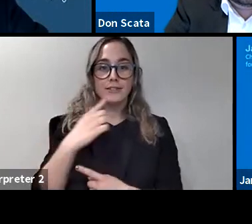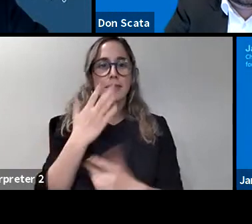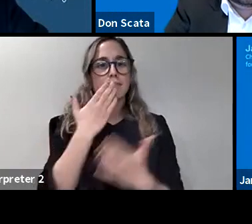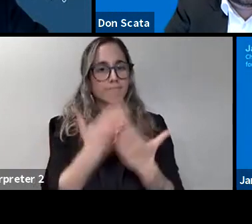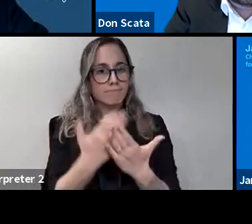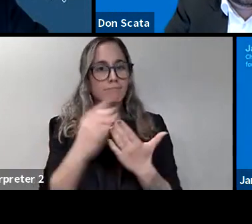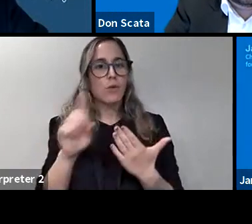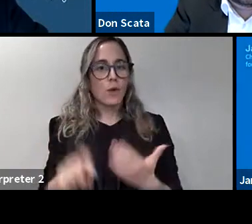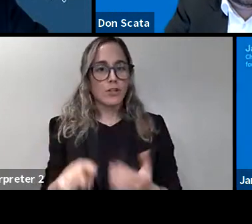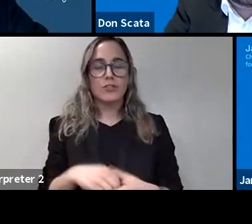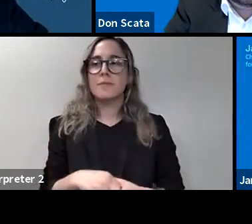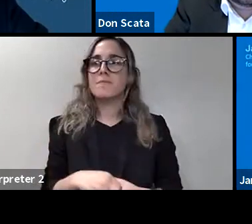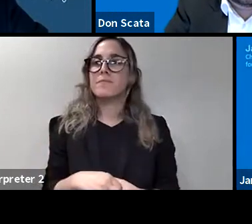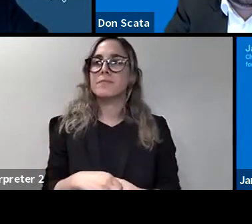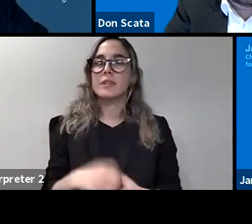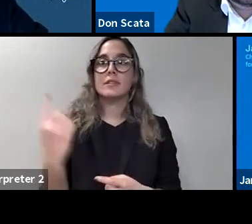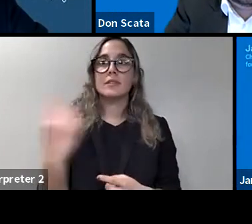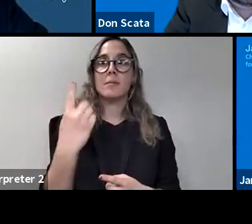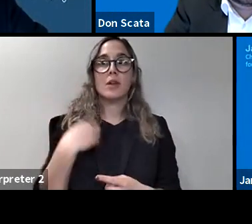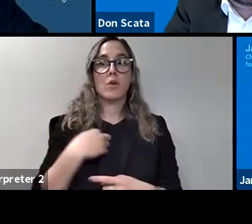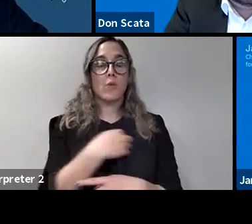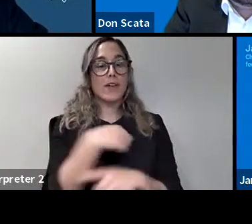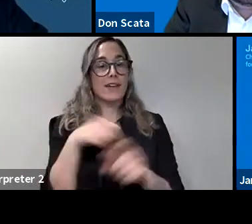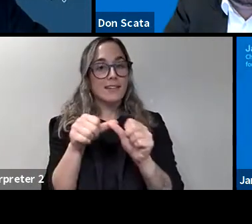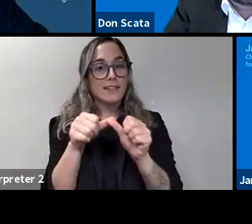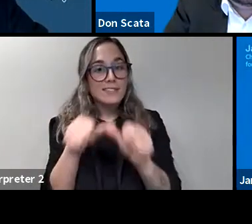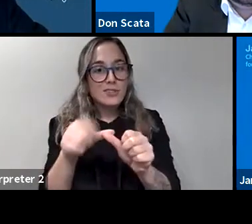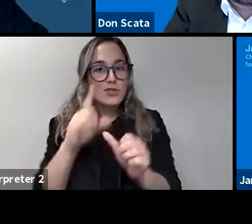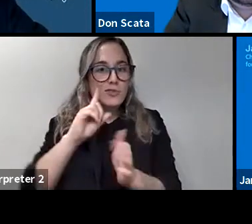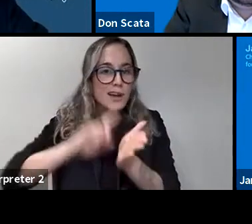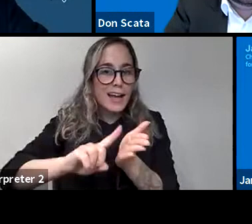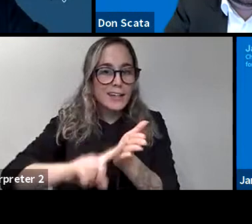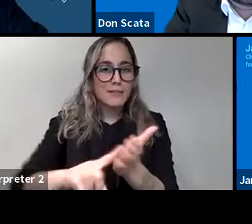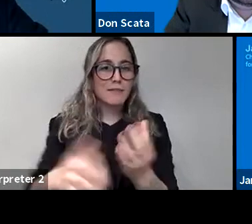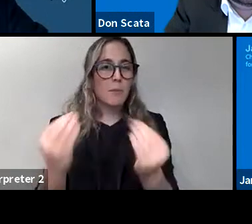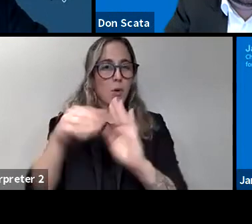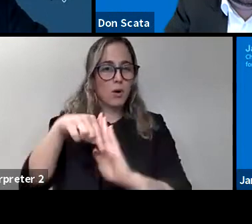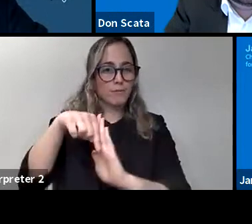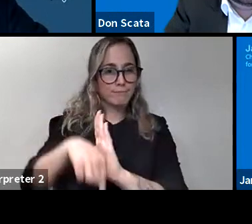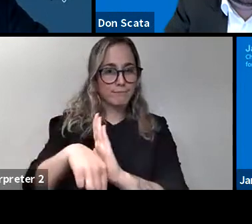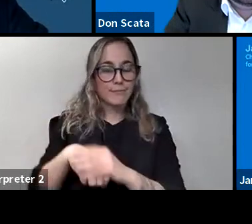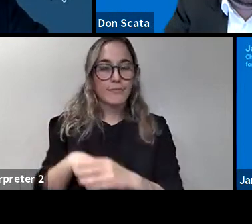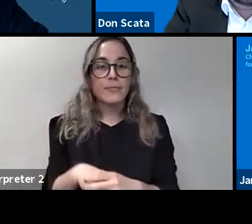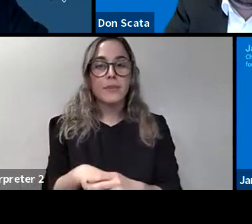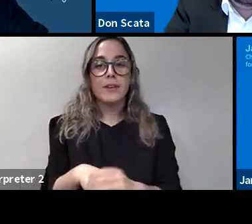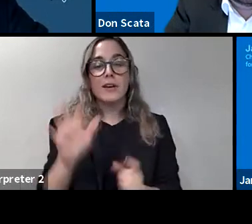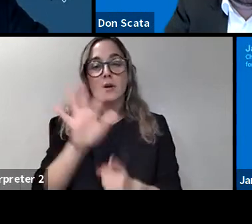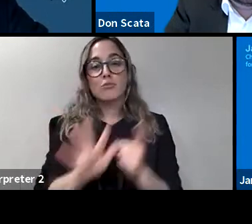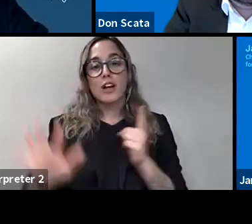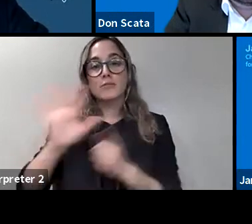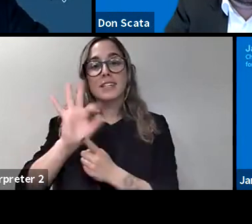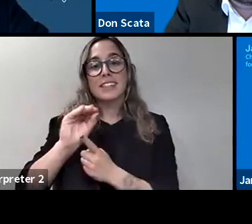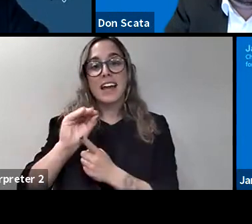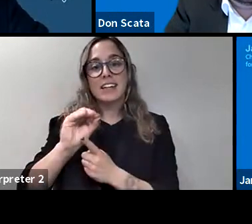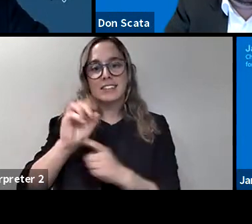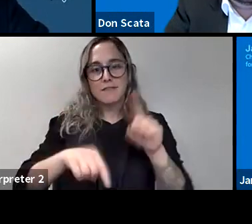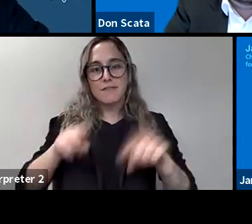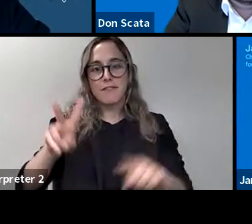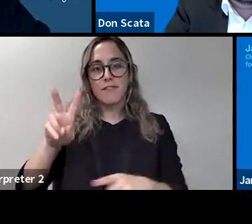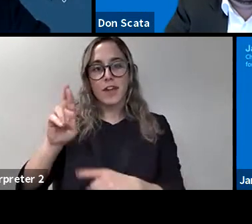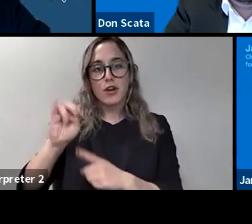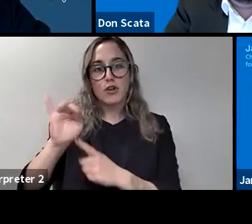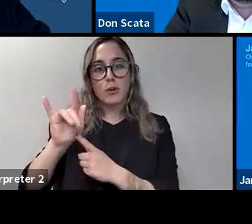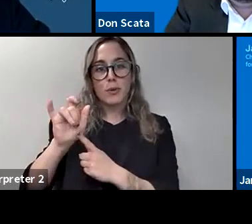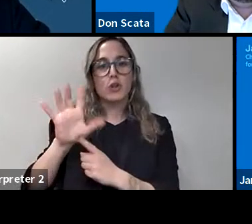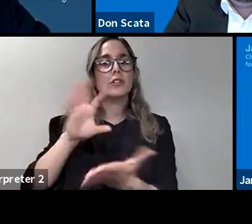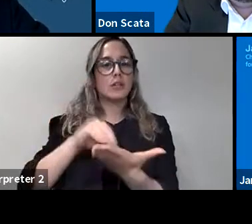something I think, you know, that we can continue to dig into further. Out of the approximately 90 variables included on the phone surveys,